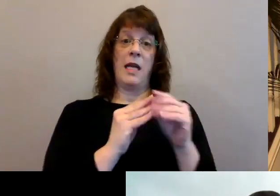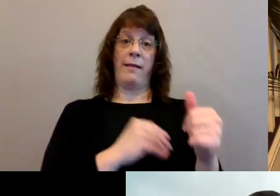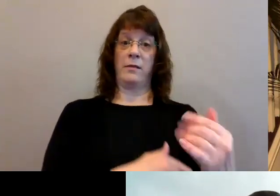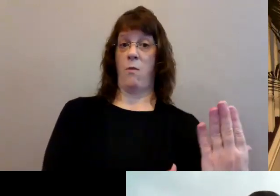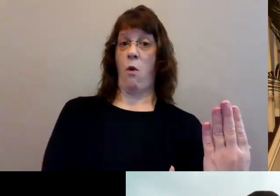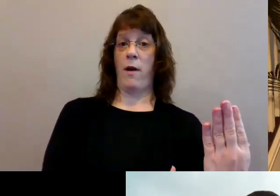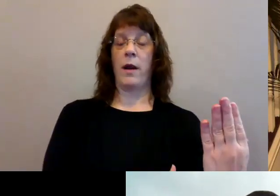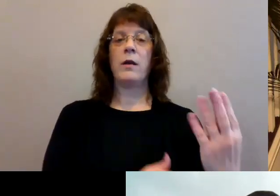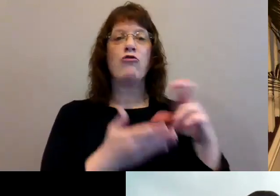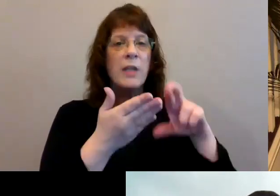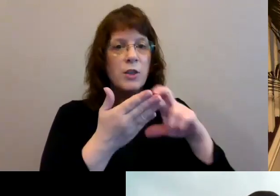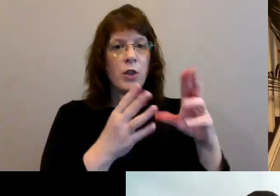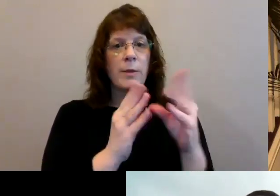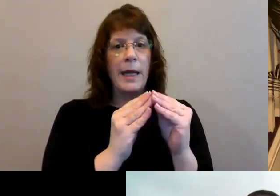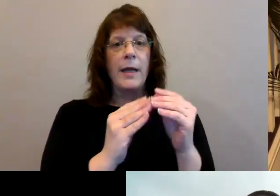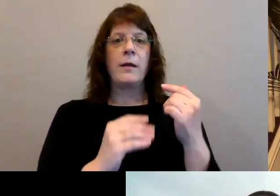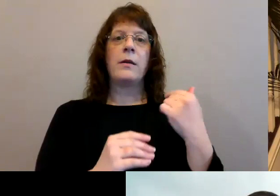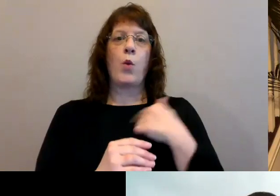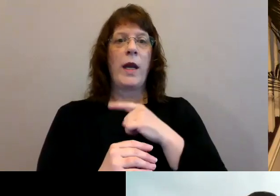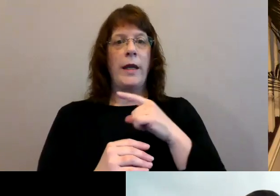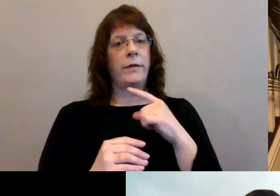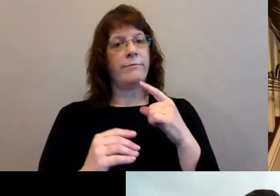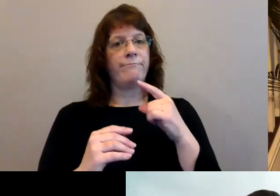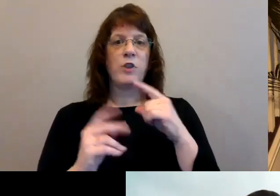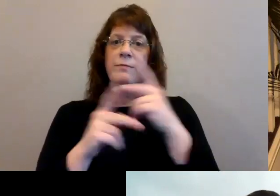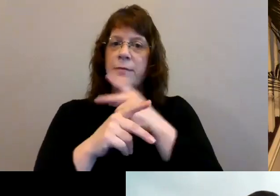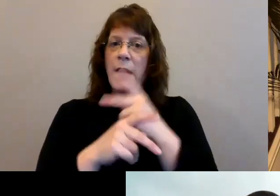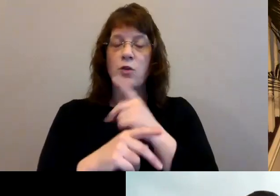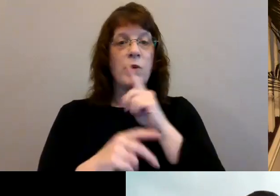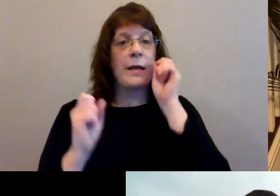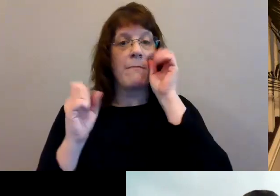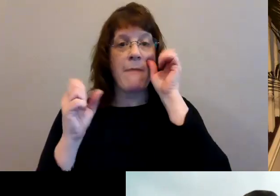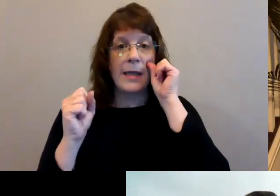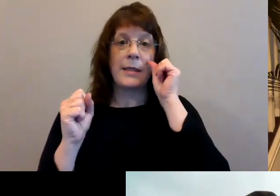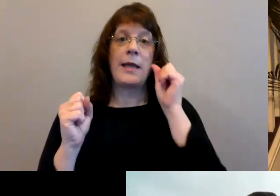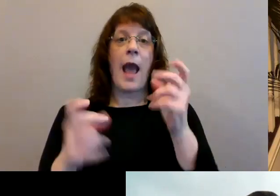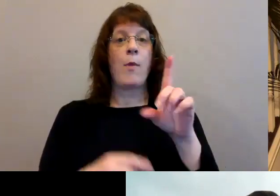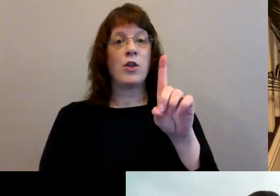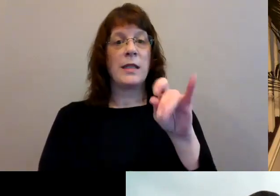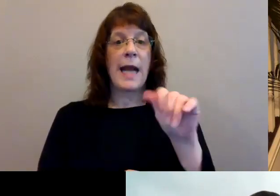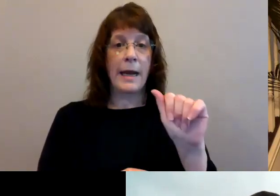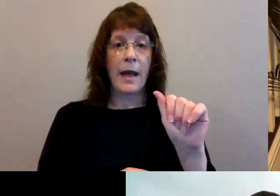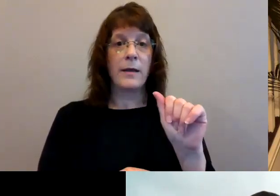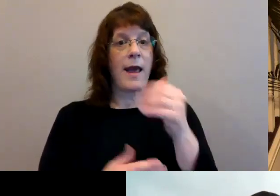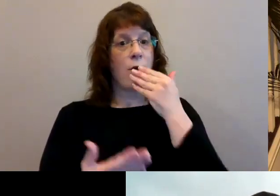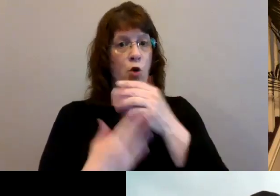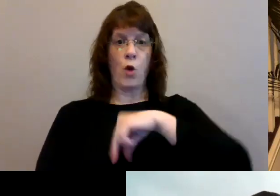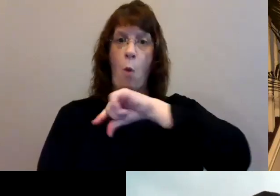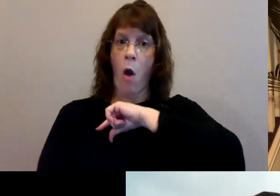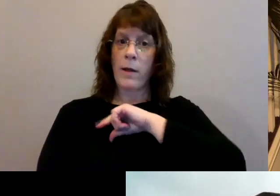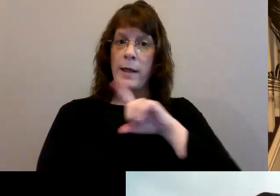a research meeting, and this came up where how like it's amazing the amount of data and the quality of data that is collected that